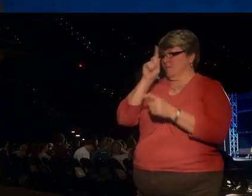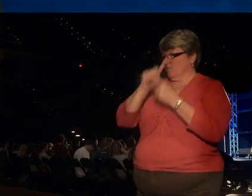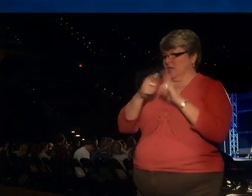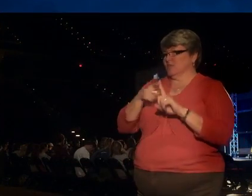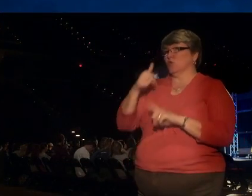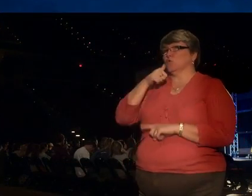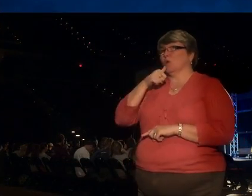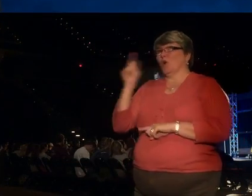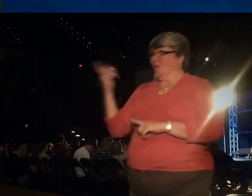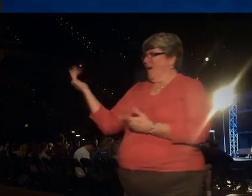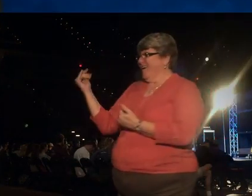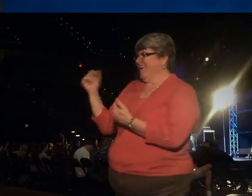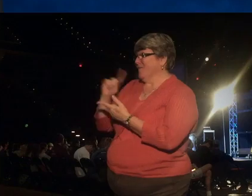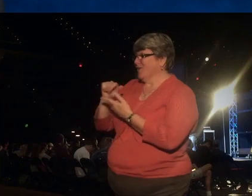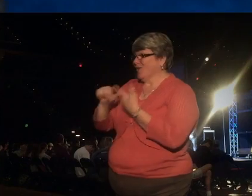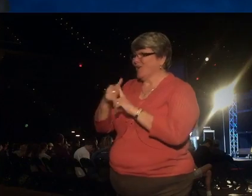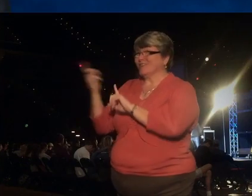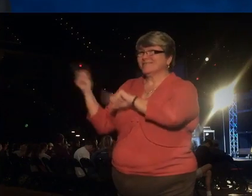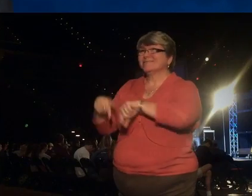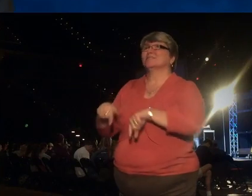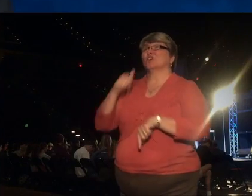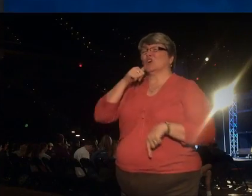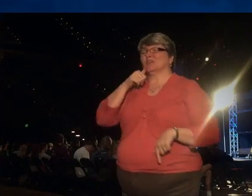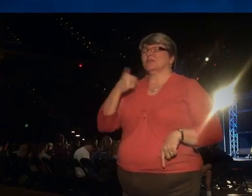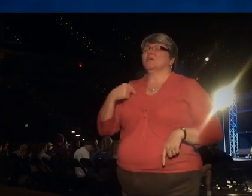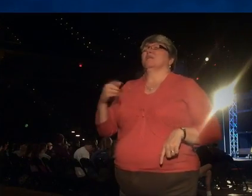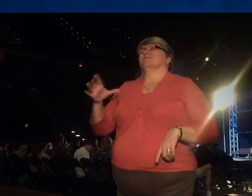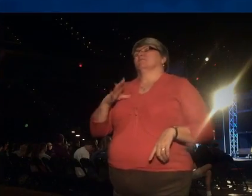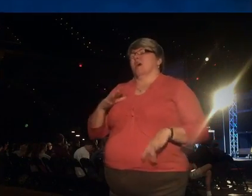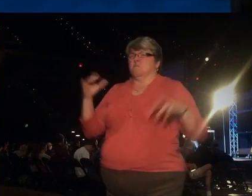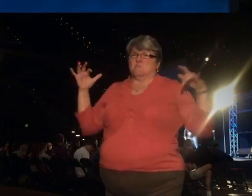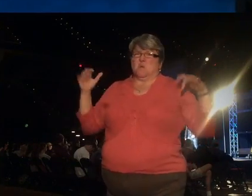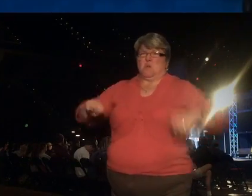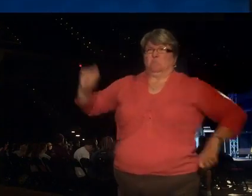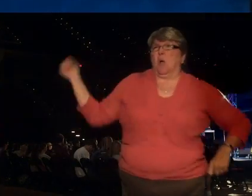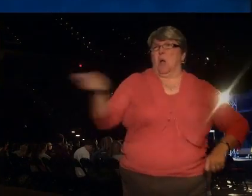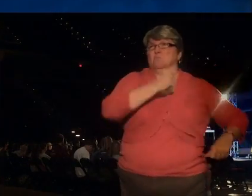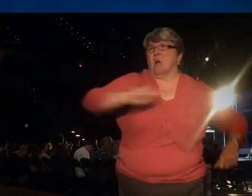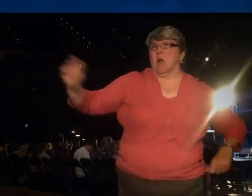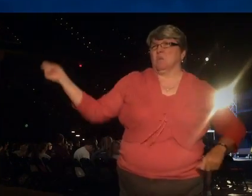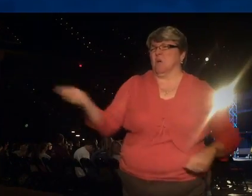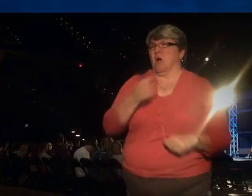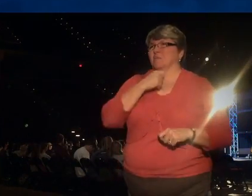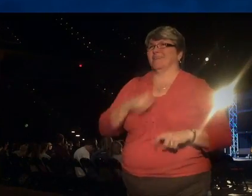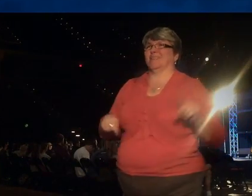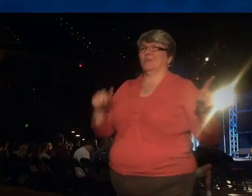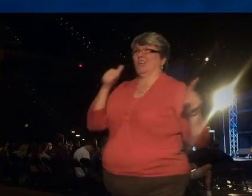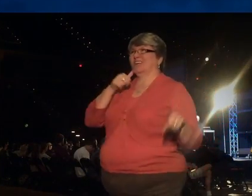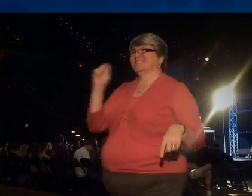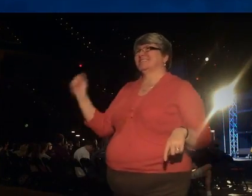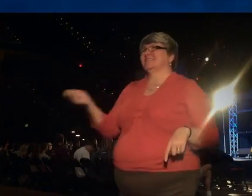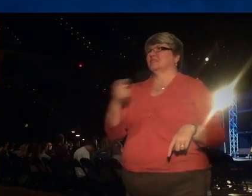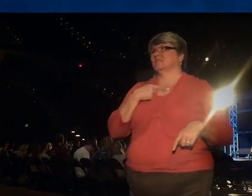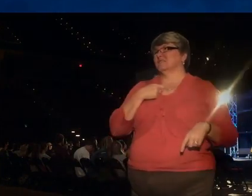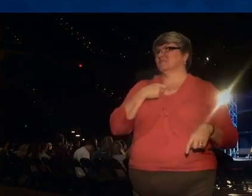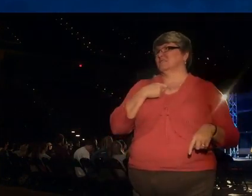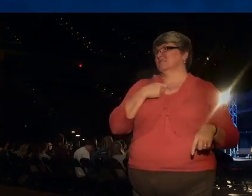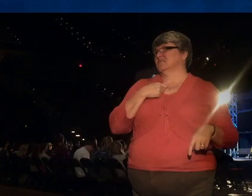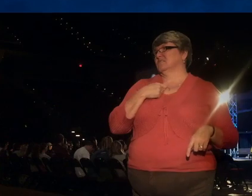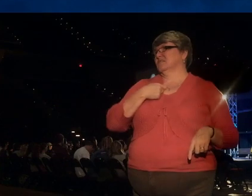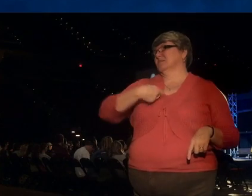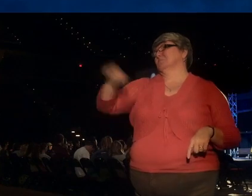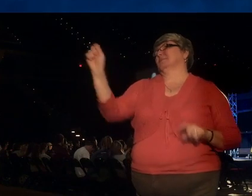us. And so my buddies and I, we would just kind of charge in and go after each other, and then I would play against one of the girls, and it was like, and they're